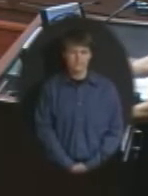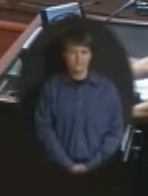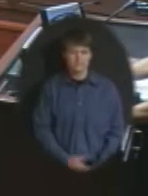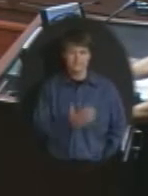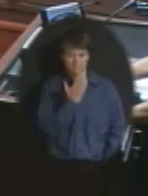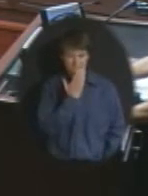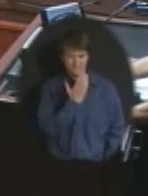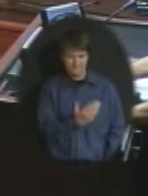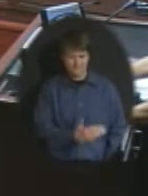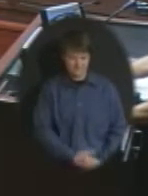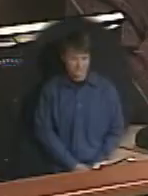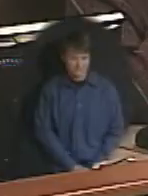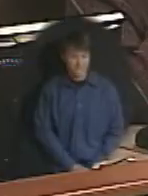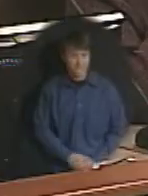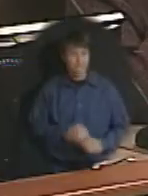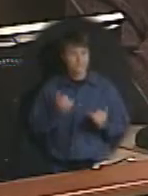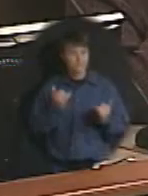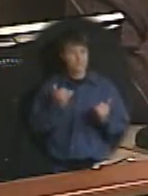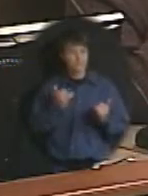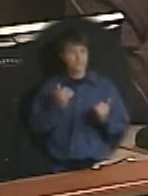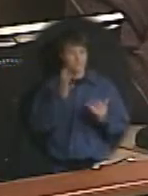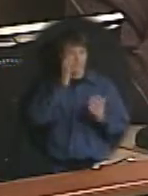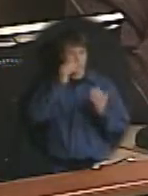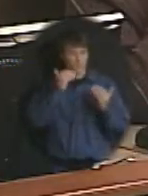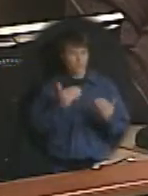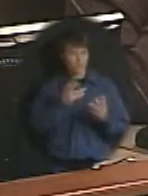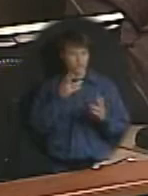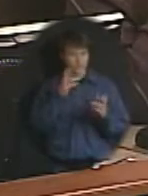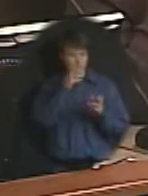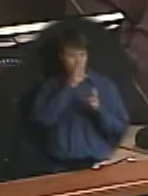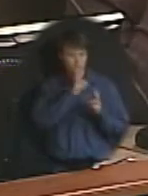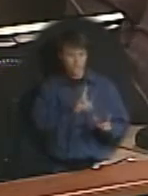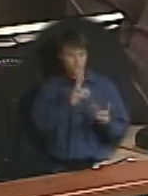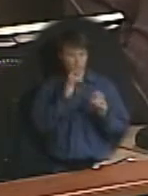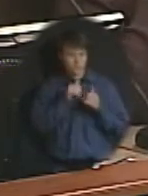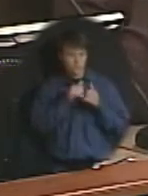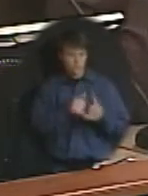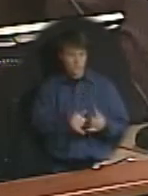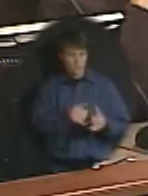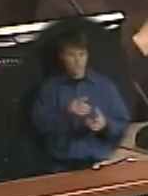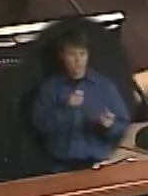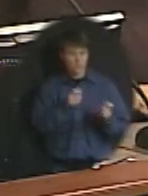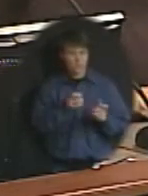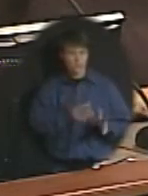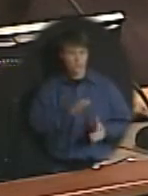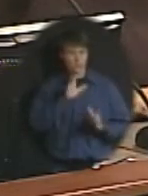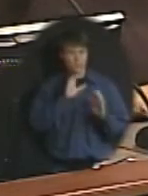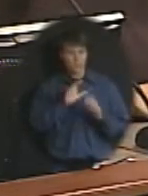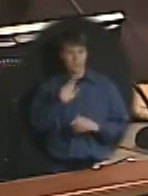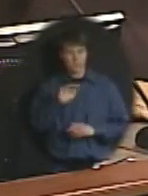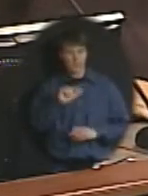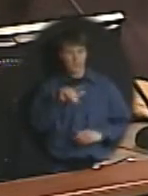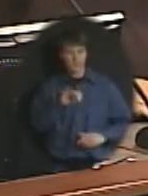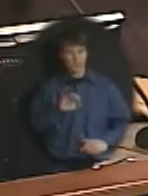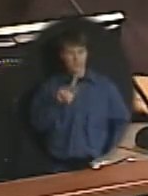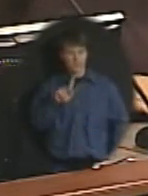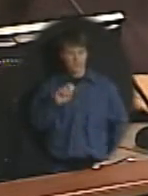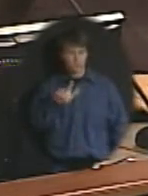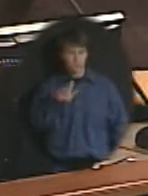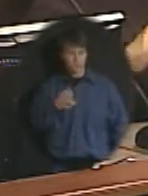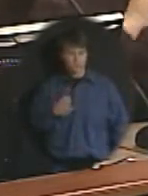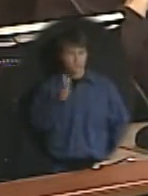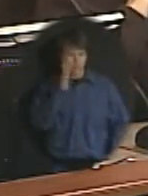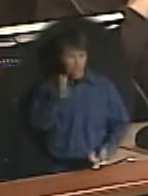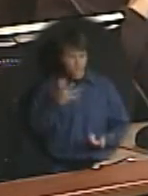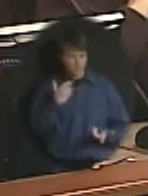Thank you. Next, we're going to have recognitions and awards. Director of Communications, Maggie Kolb, is going to be making the presentation with the help